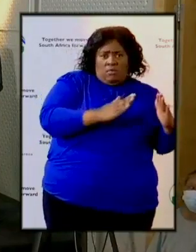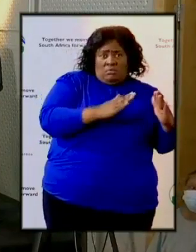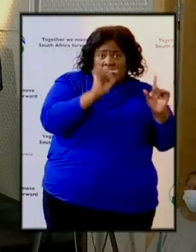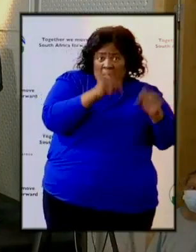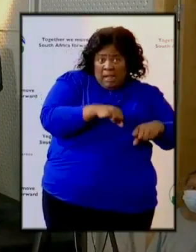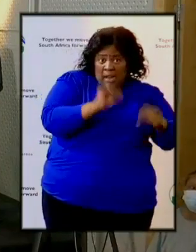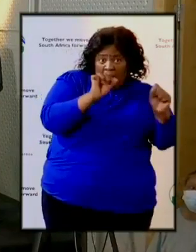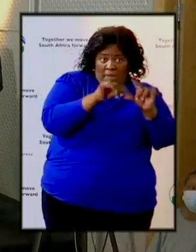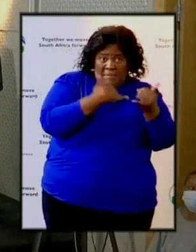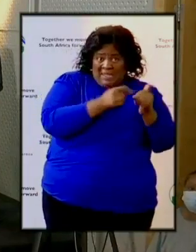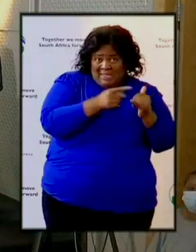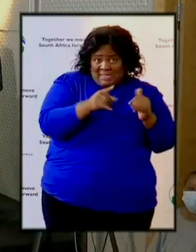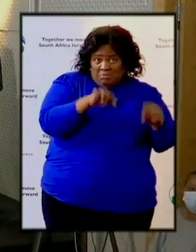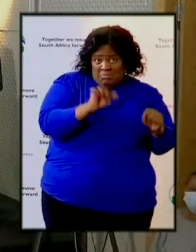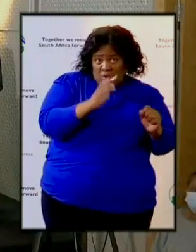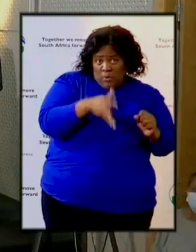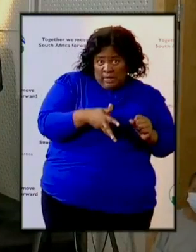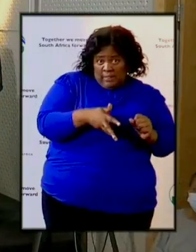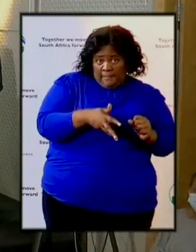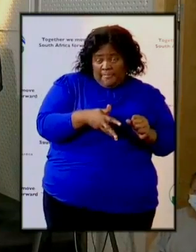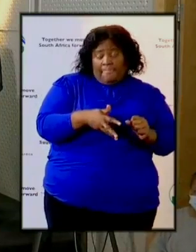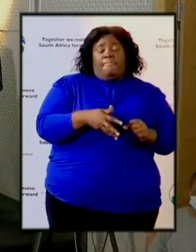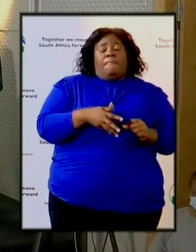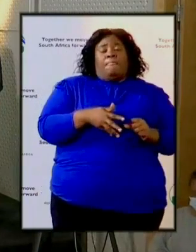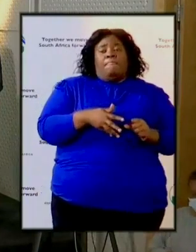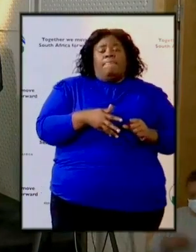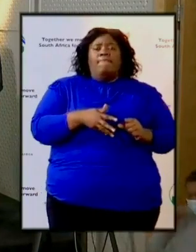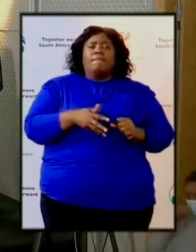issue asking, when will moving companies be permitted to